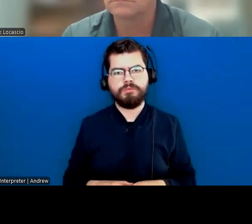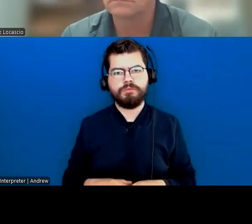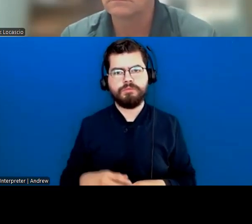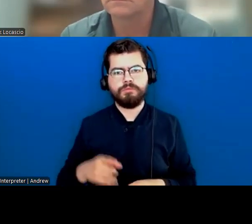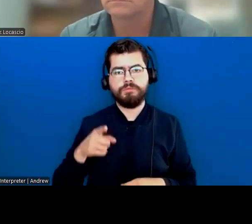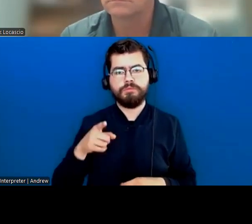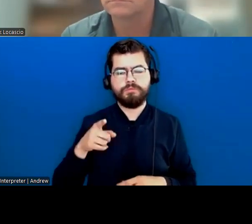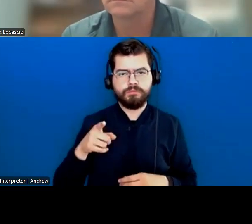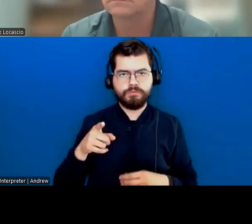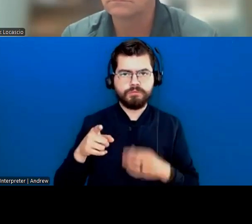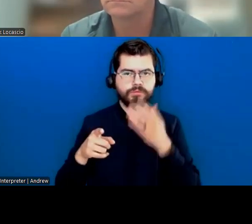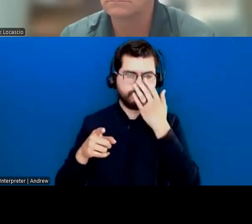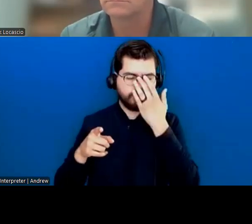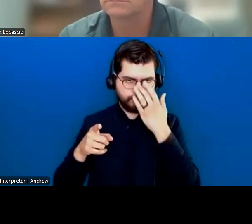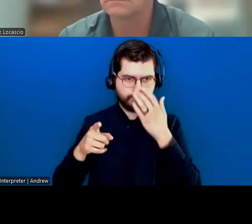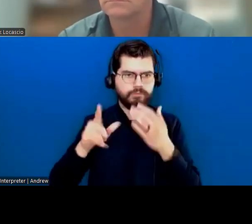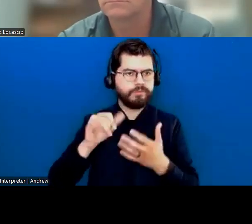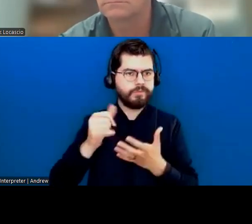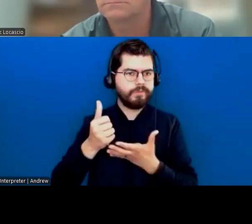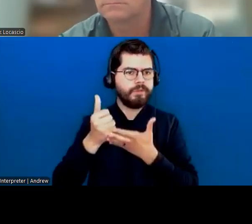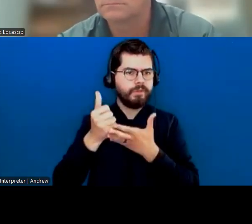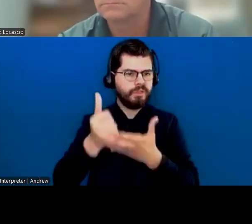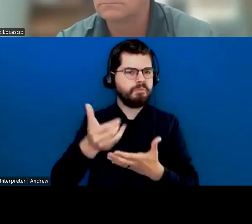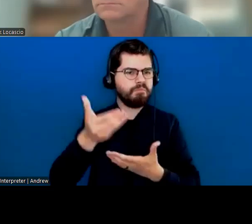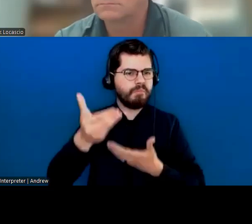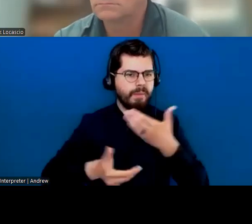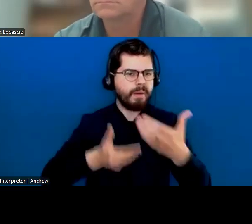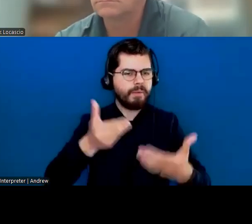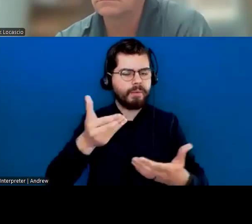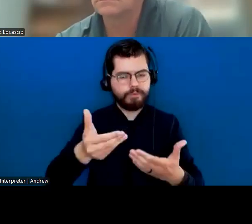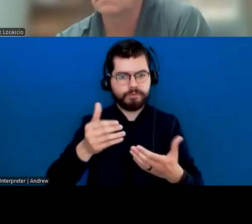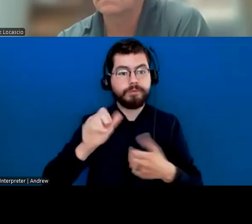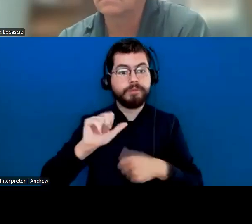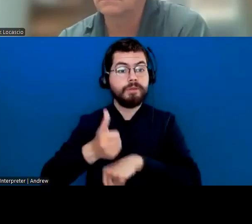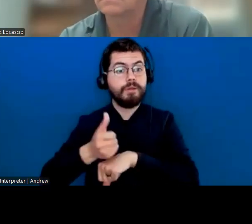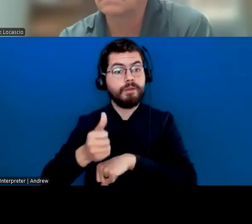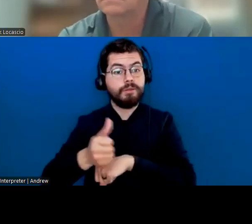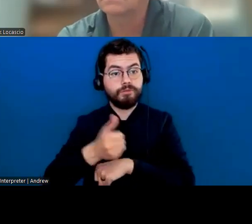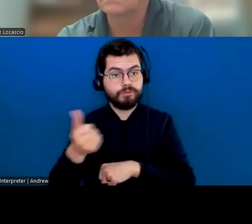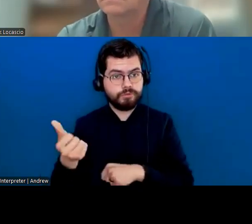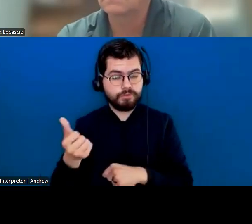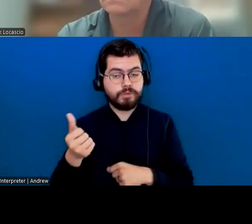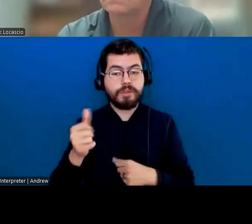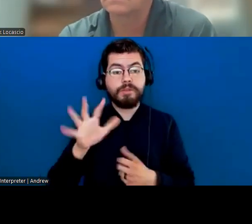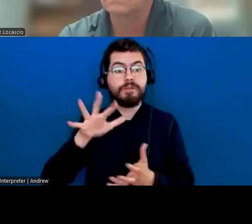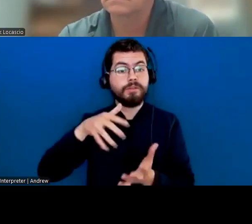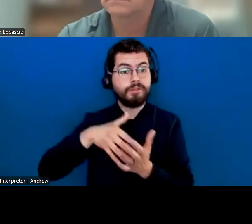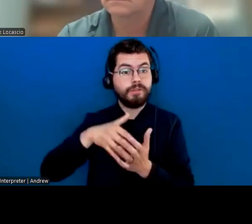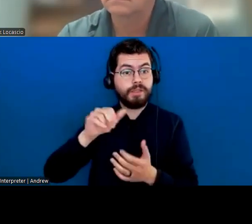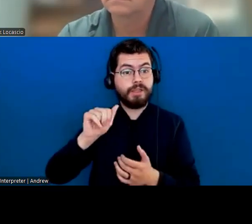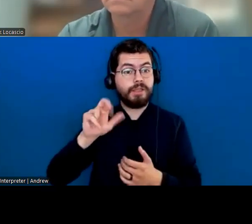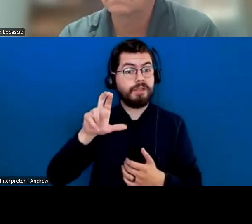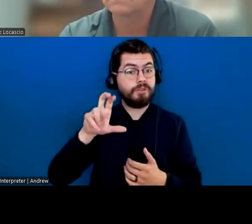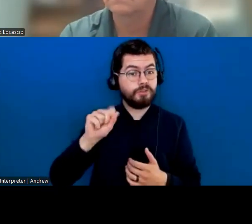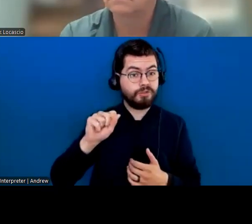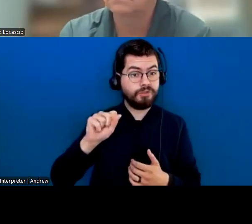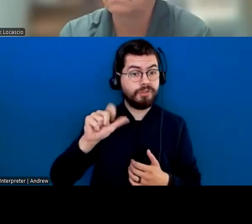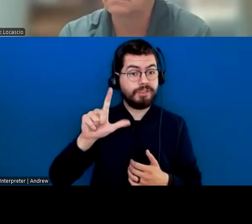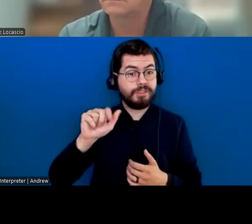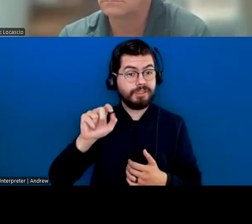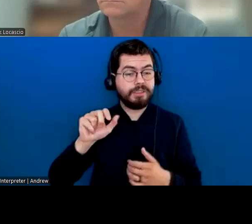action, and then set up the other. And I've got the 5,000 acre landowners and the 10,000 acre